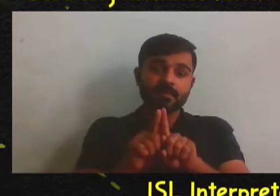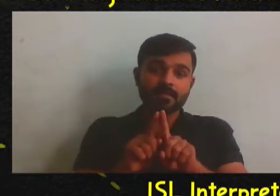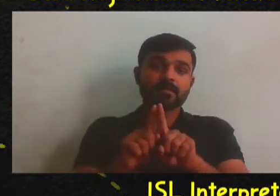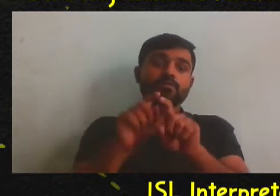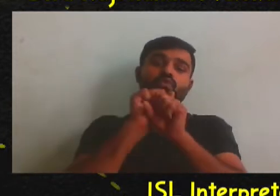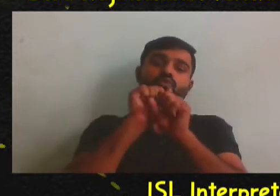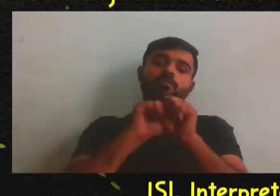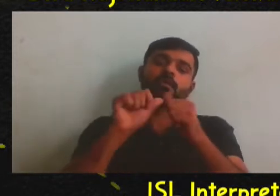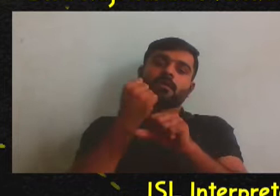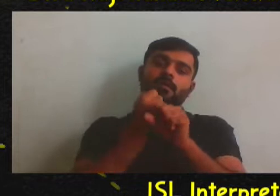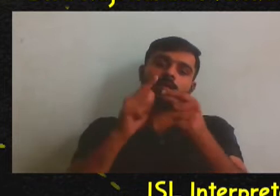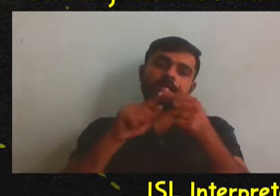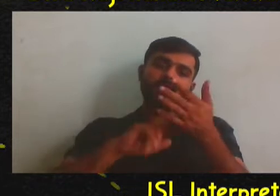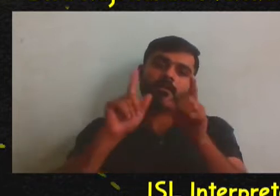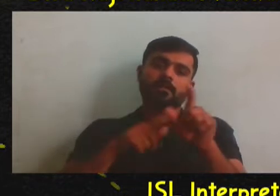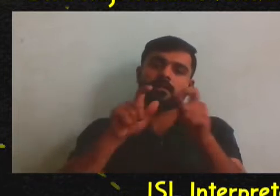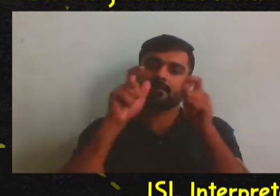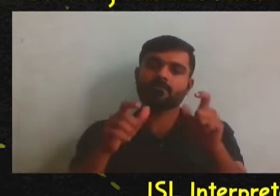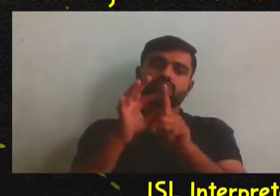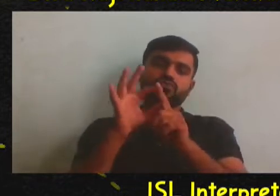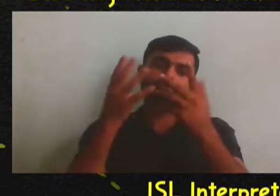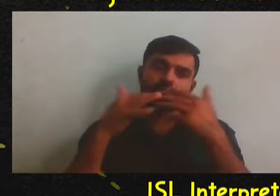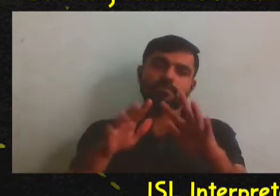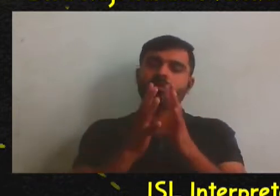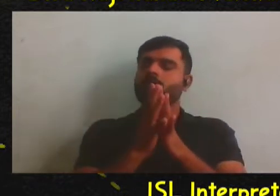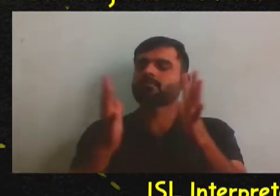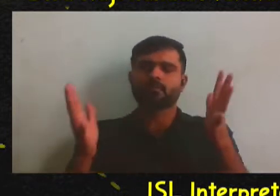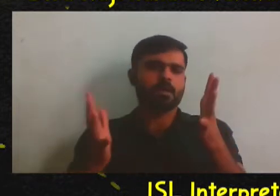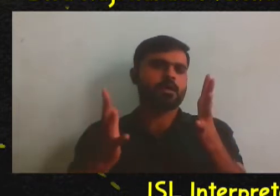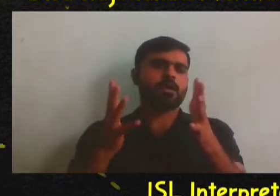Agents of Ishq or YP Foundation has done. There is a lot more out there